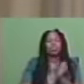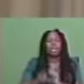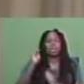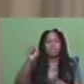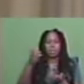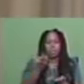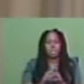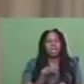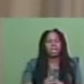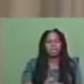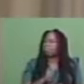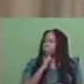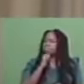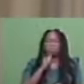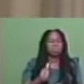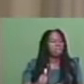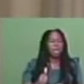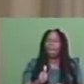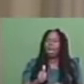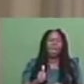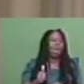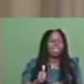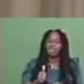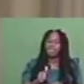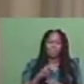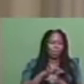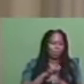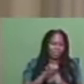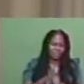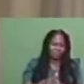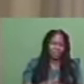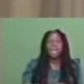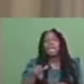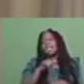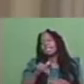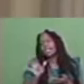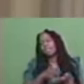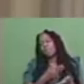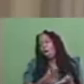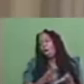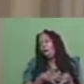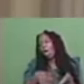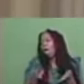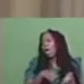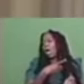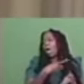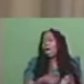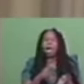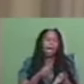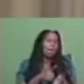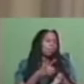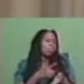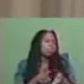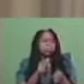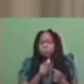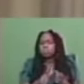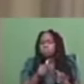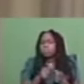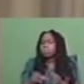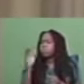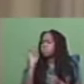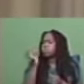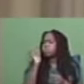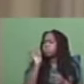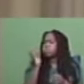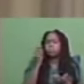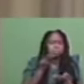are upon us. No surprise. That has been the same song and dance in every budget statement. So while he was standing there wringing his hands